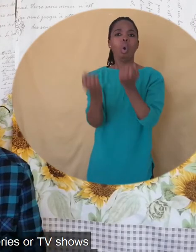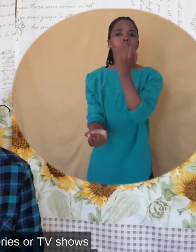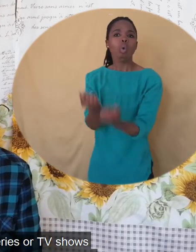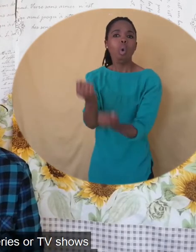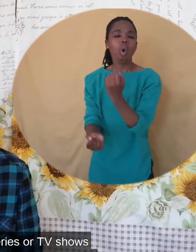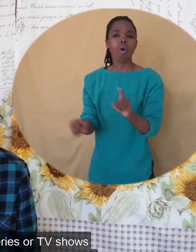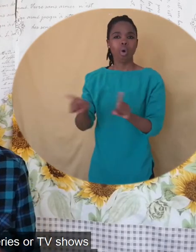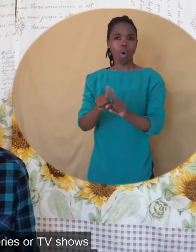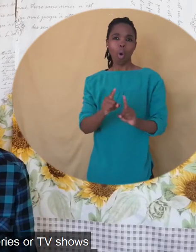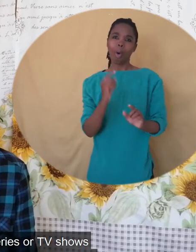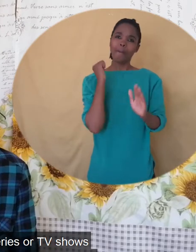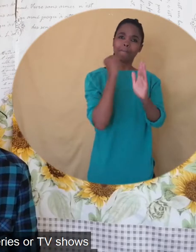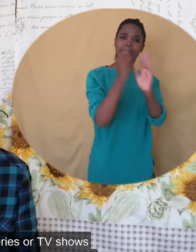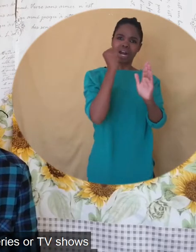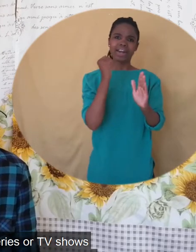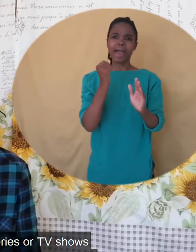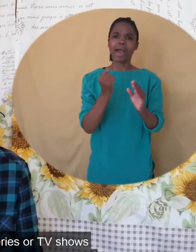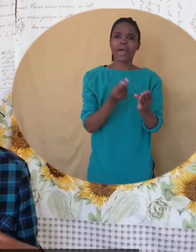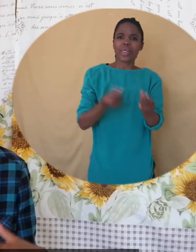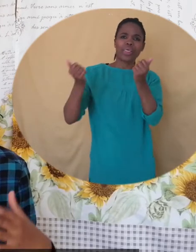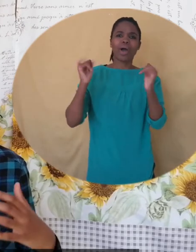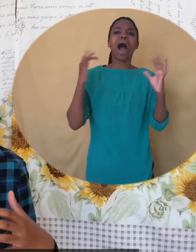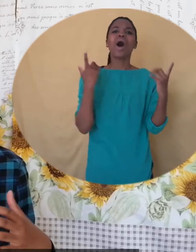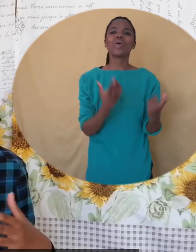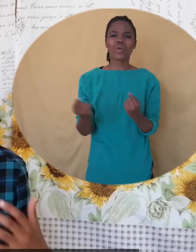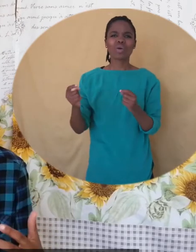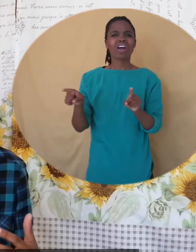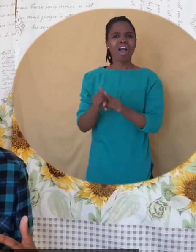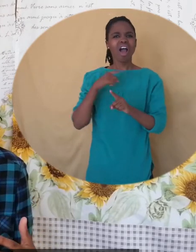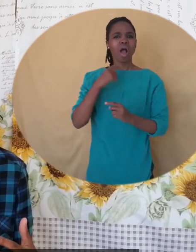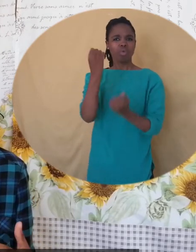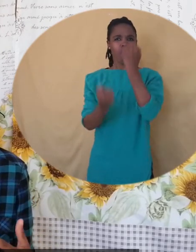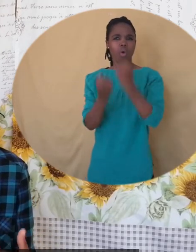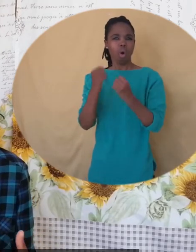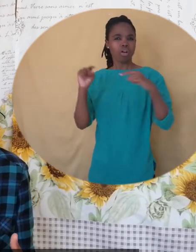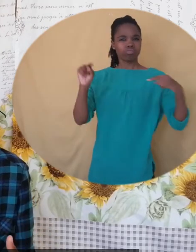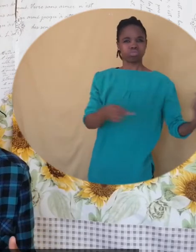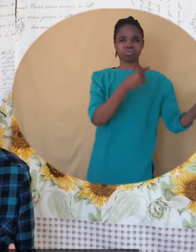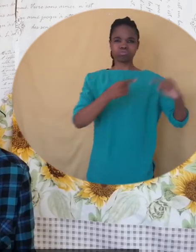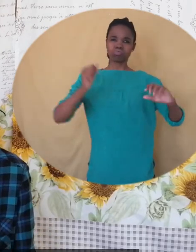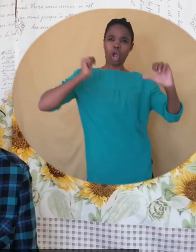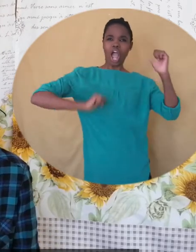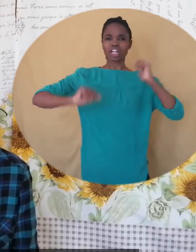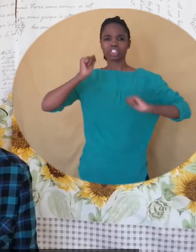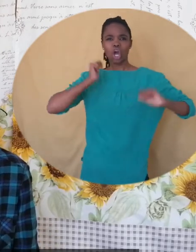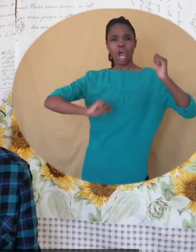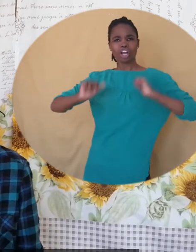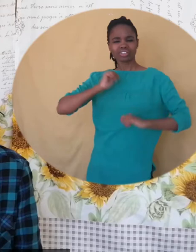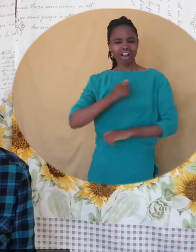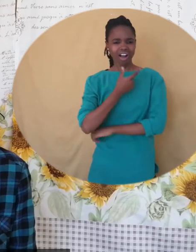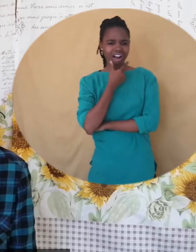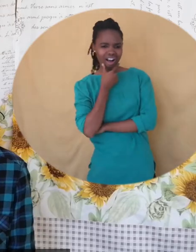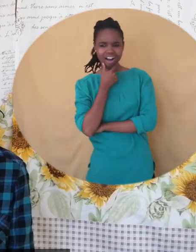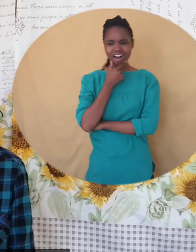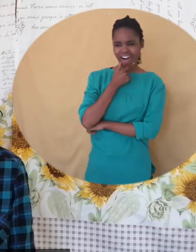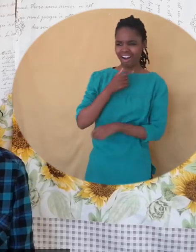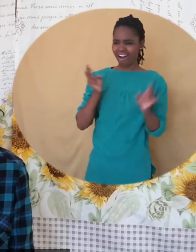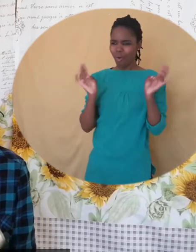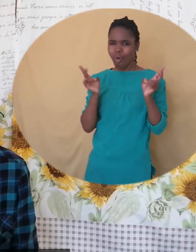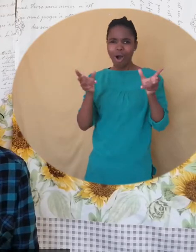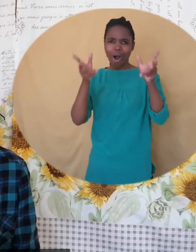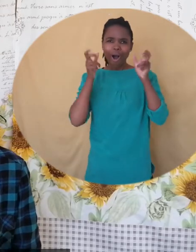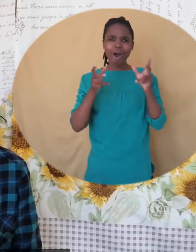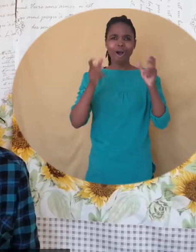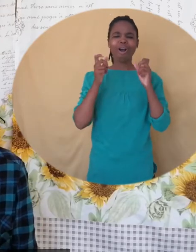and Order and How to Get Away with Murder, we always have this perception of what's going on in the courtroom, you know. For me, law